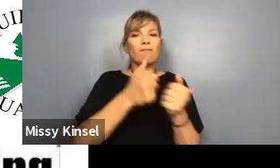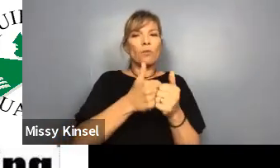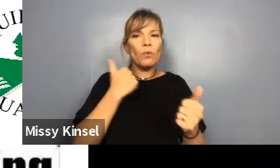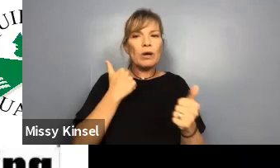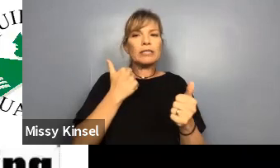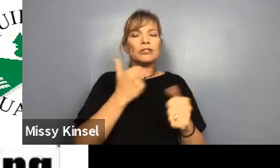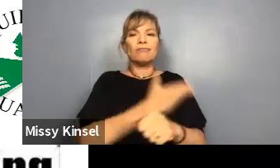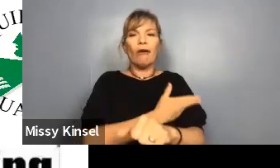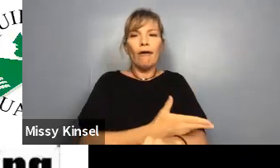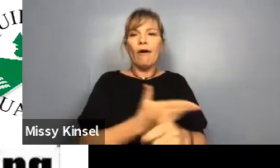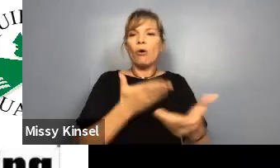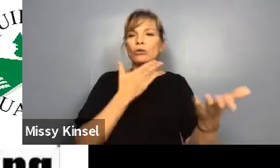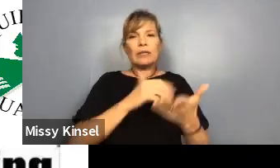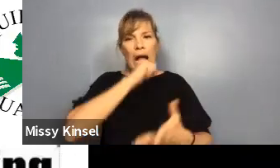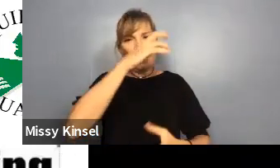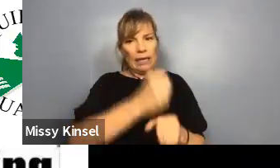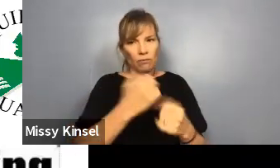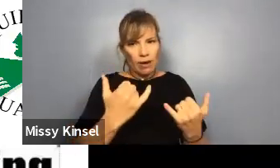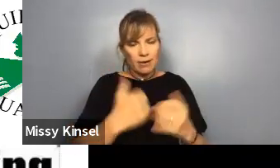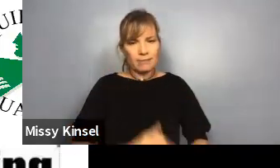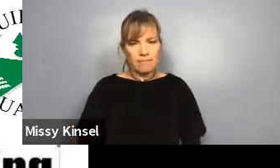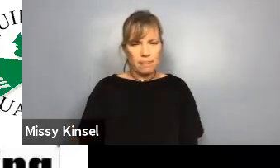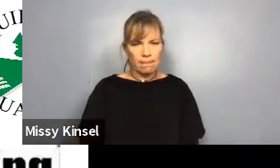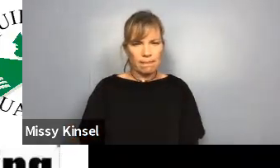any services that they didn't receive right now.